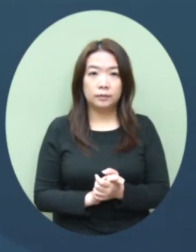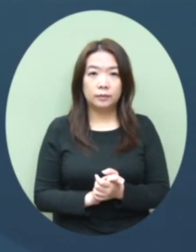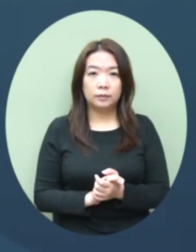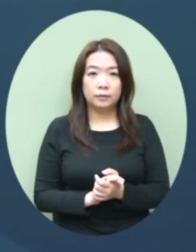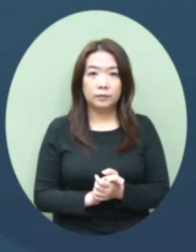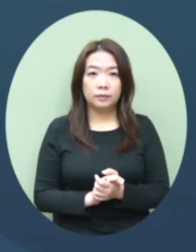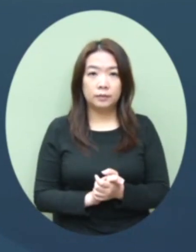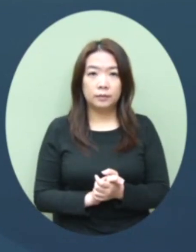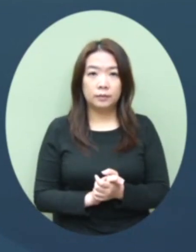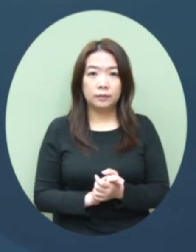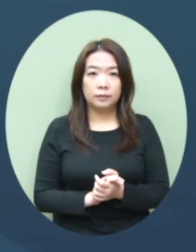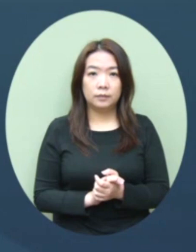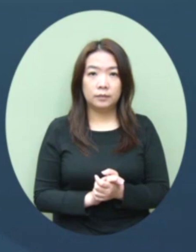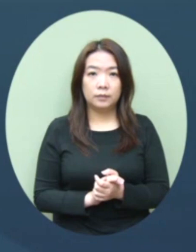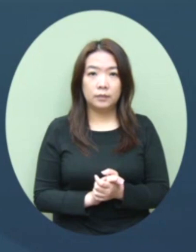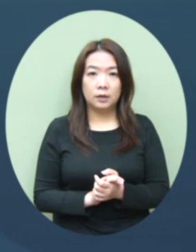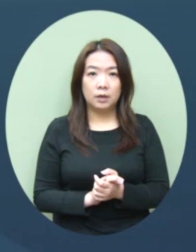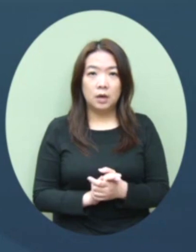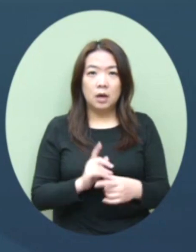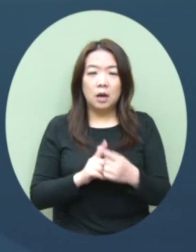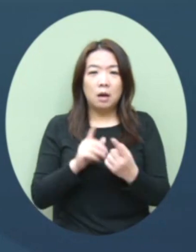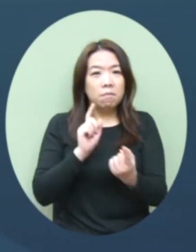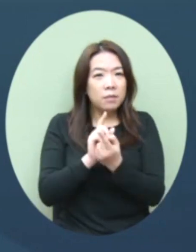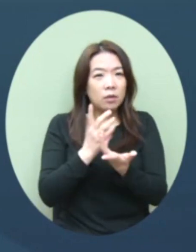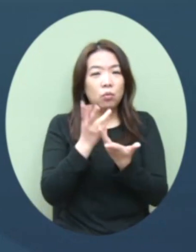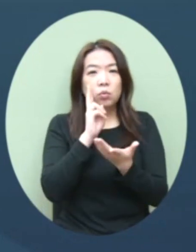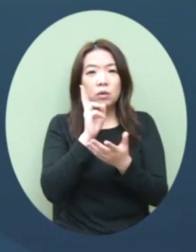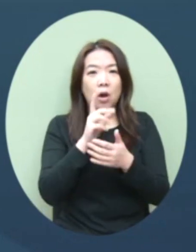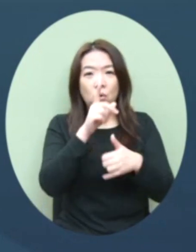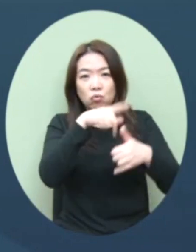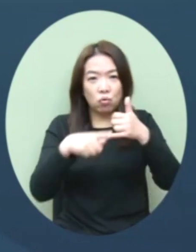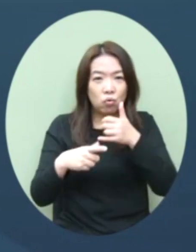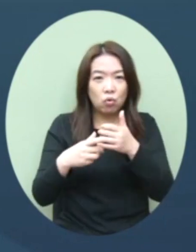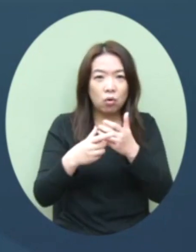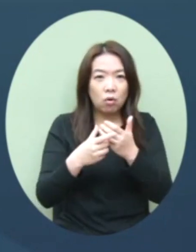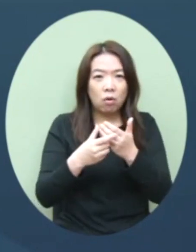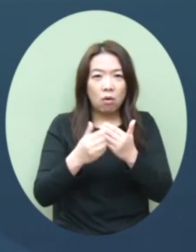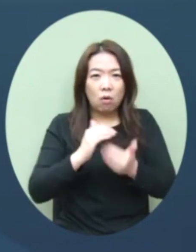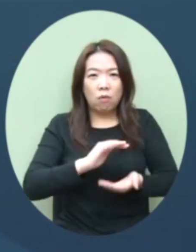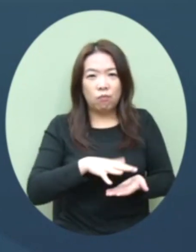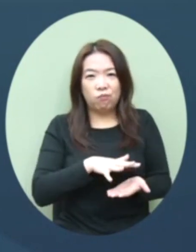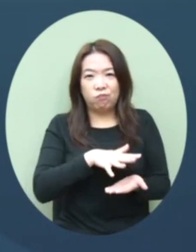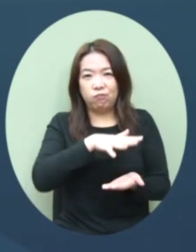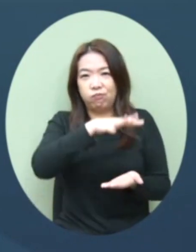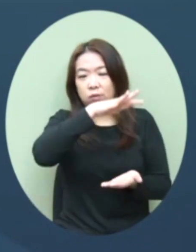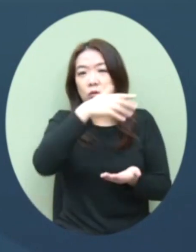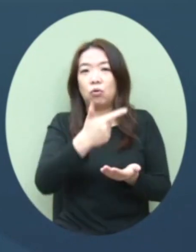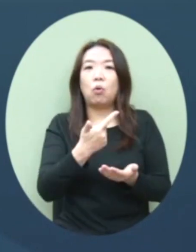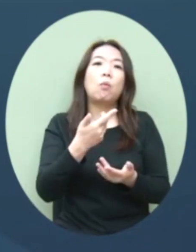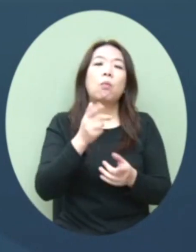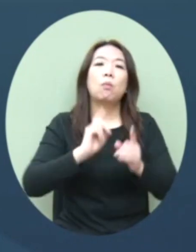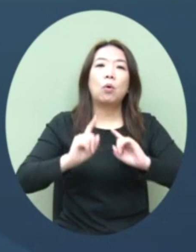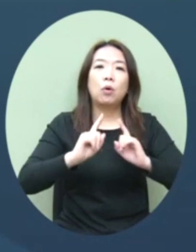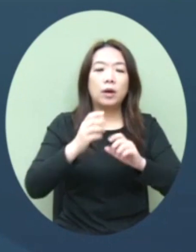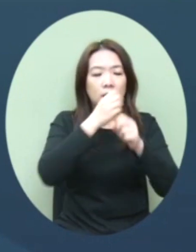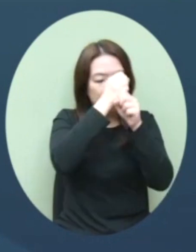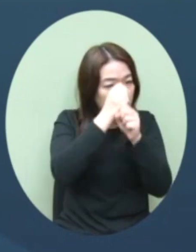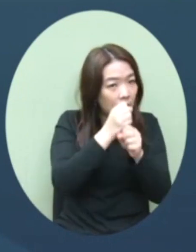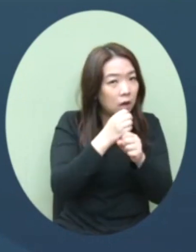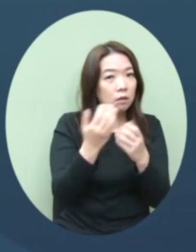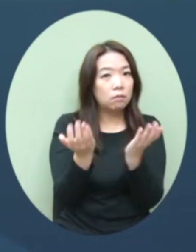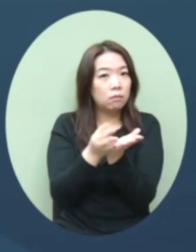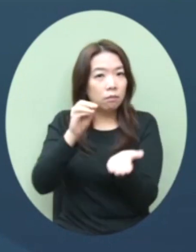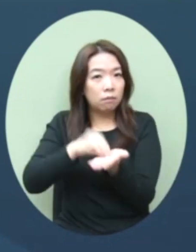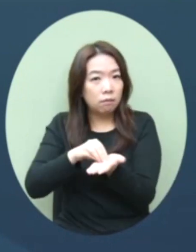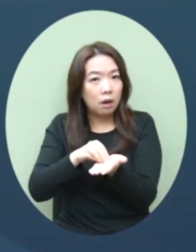testing and the laboratory for confirmation in transferring preliminary positive cases to